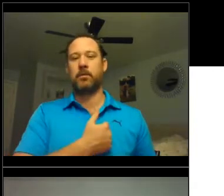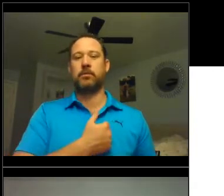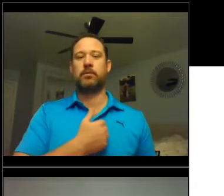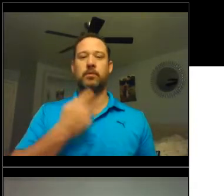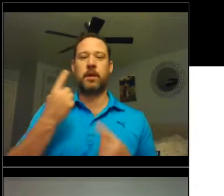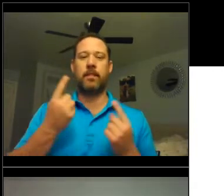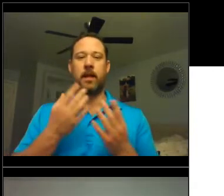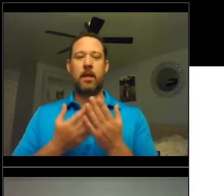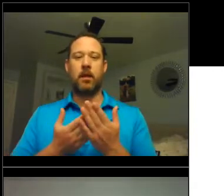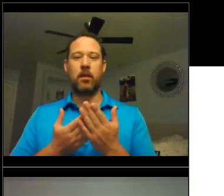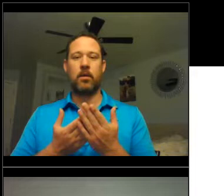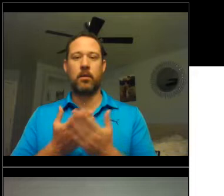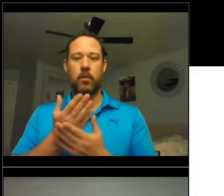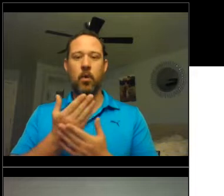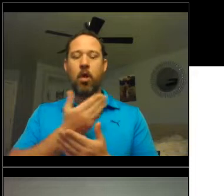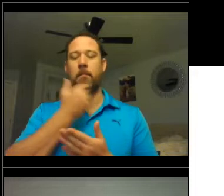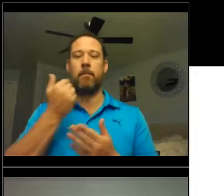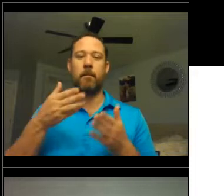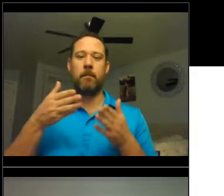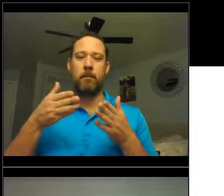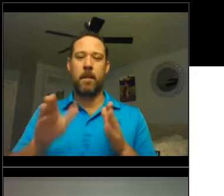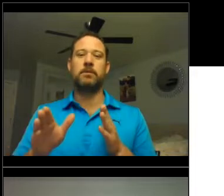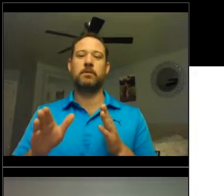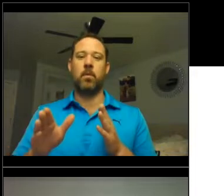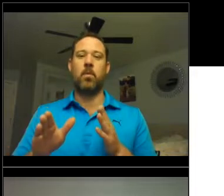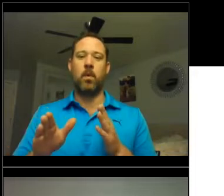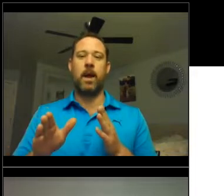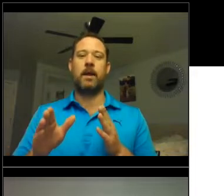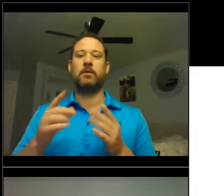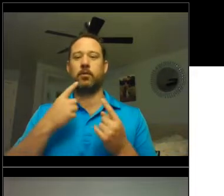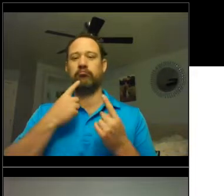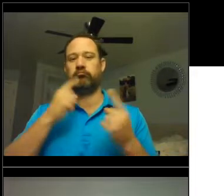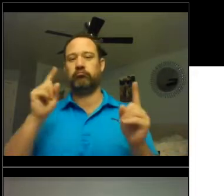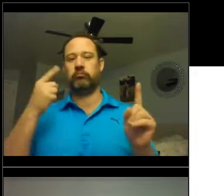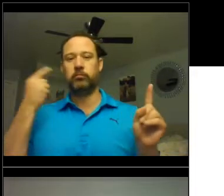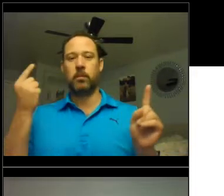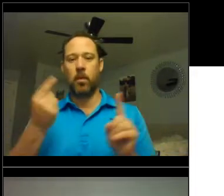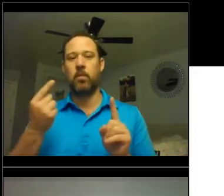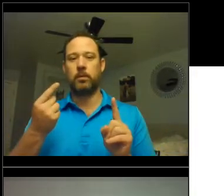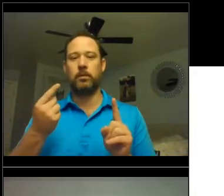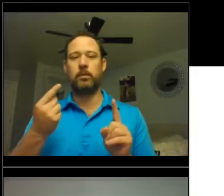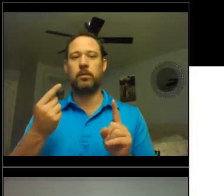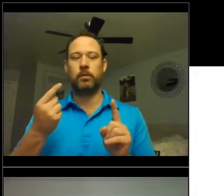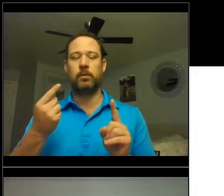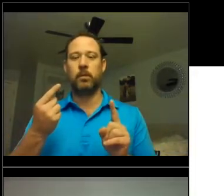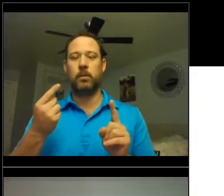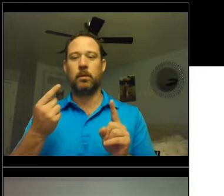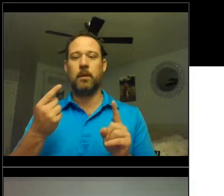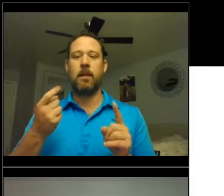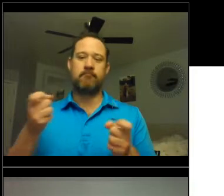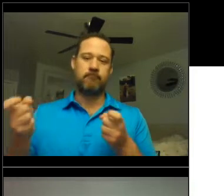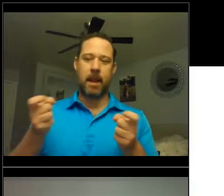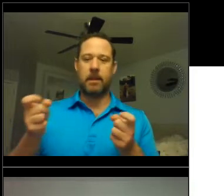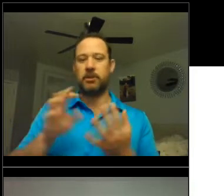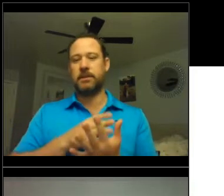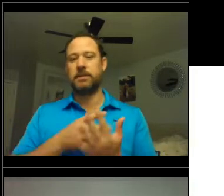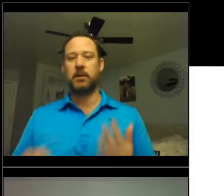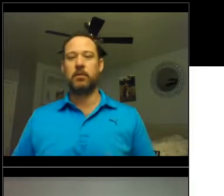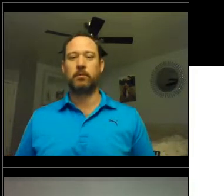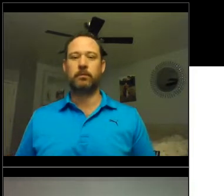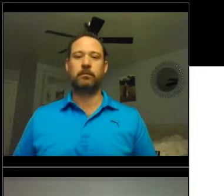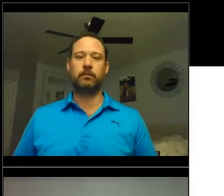through the best way to achieve these goals while managing schedules and things like